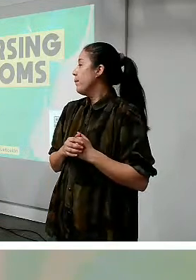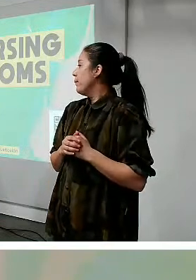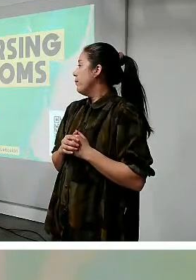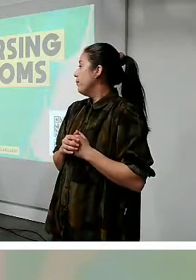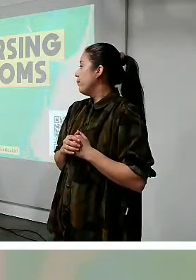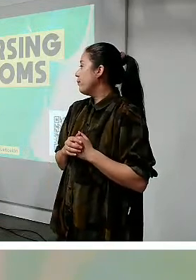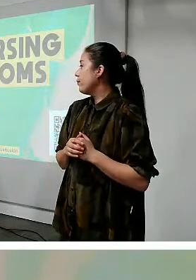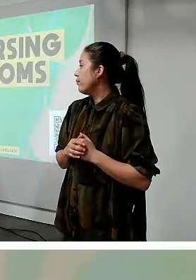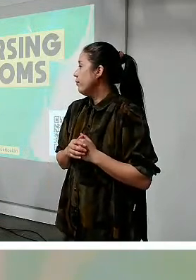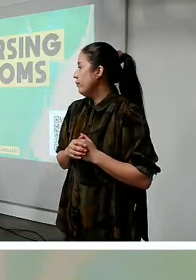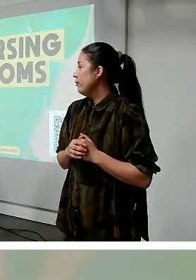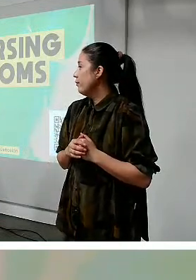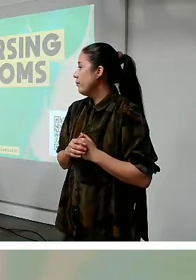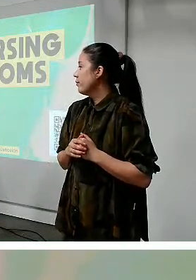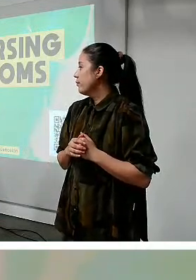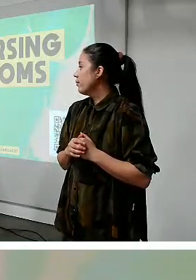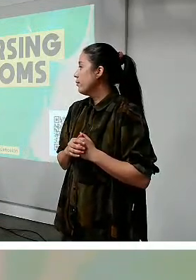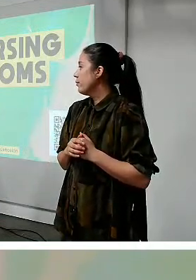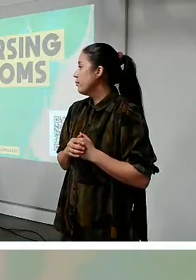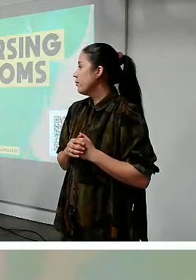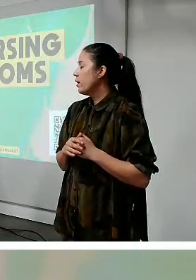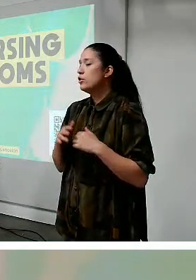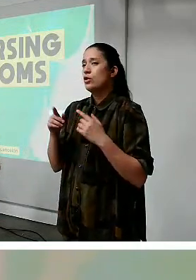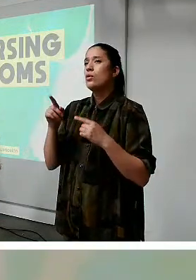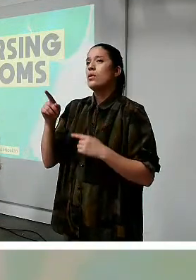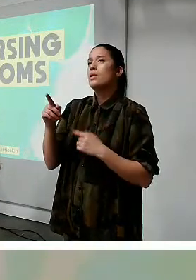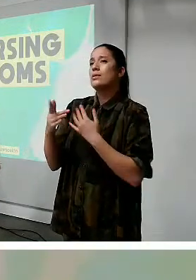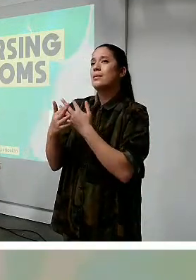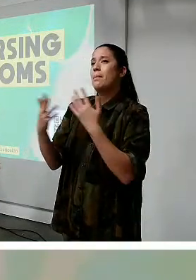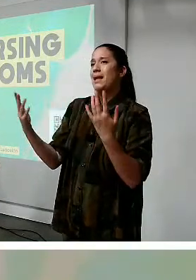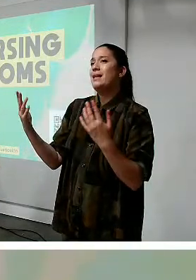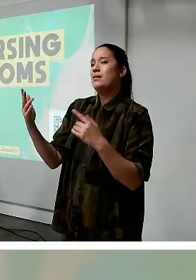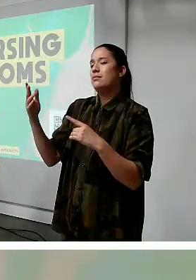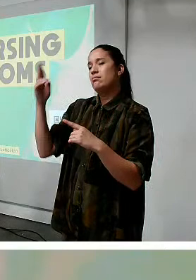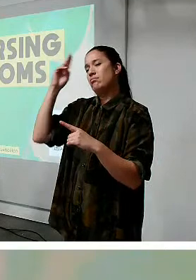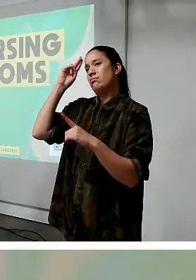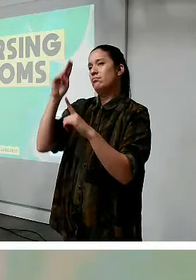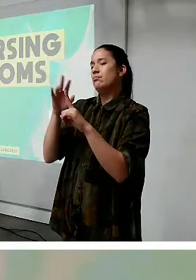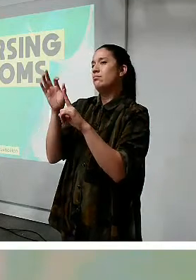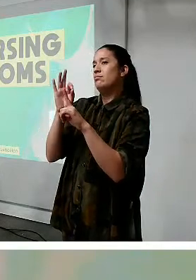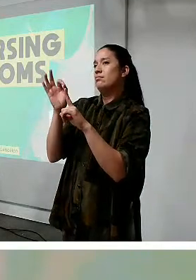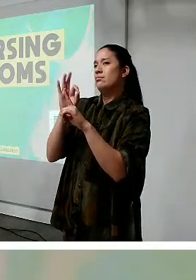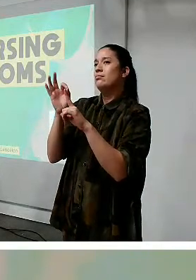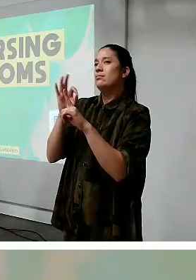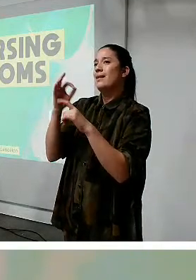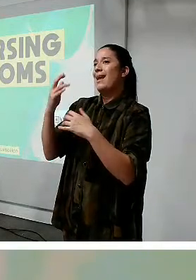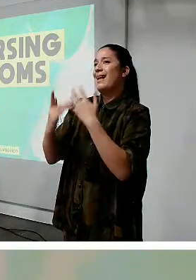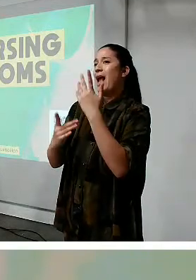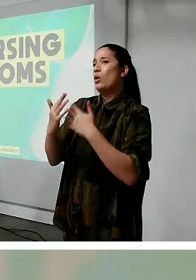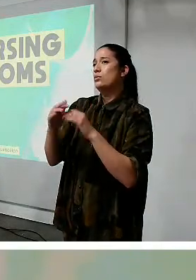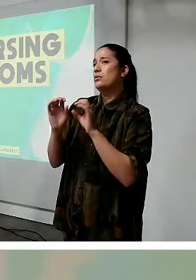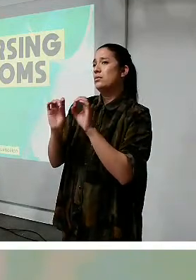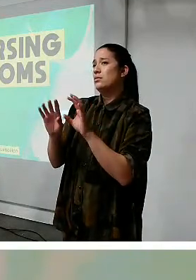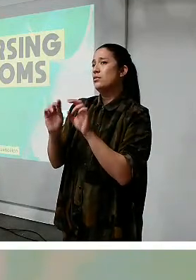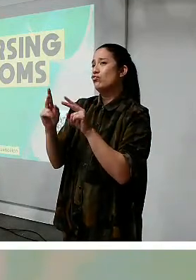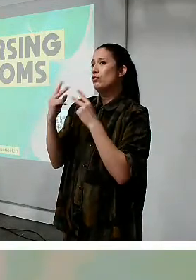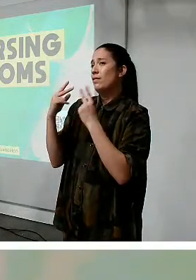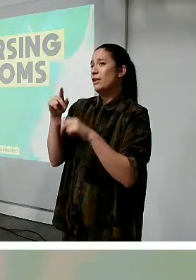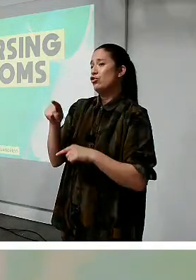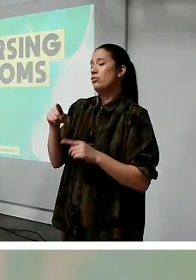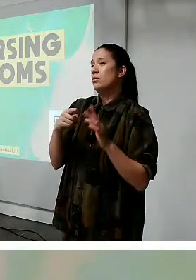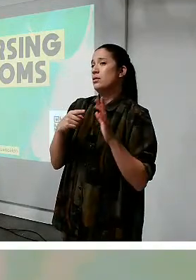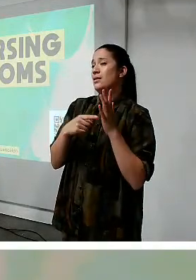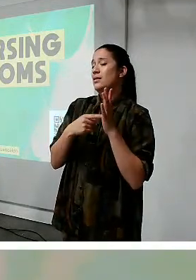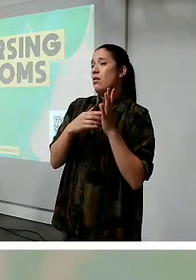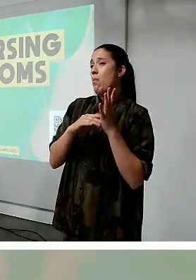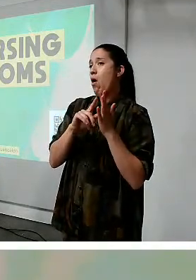her pseudonym, so these were anonymized accounts, and her pseudonym is Tamara. And Tamara talked about putting her kid to bed,